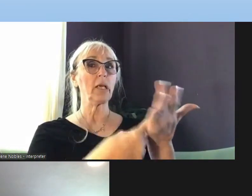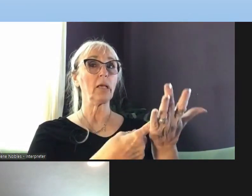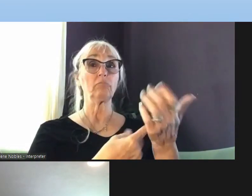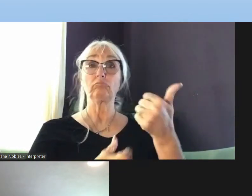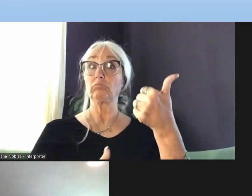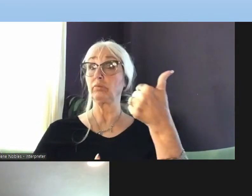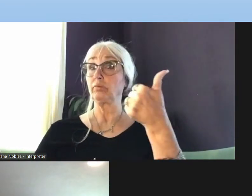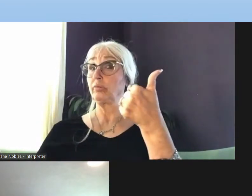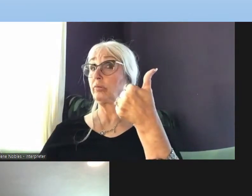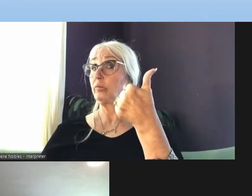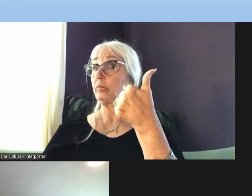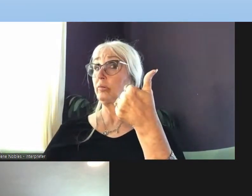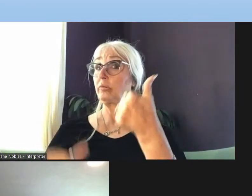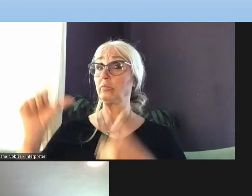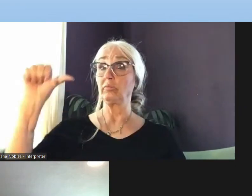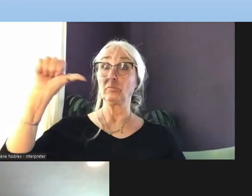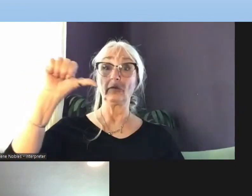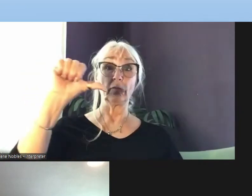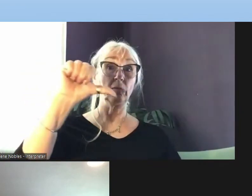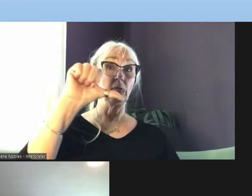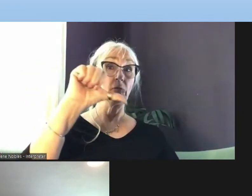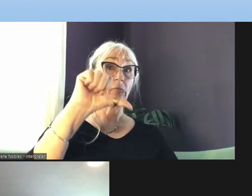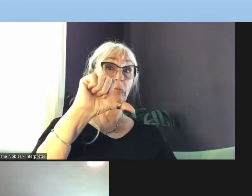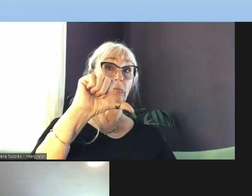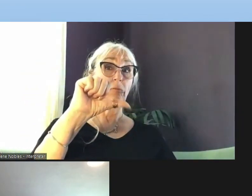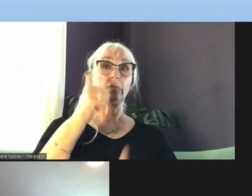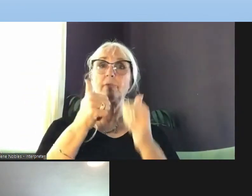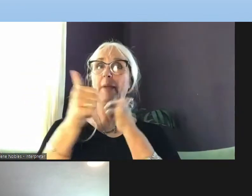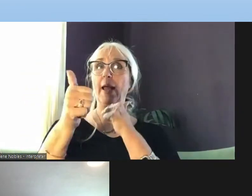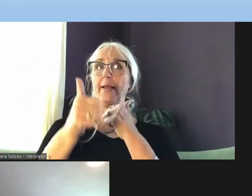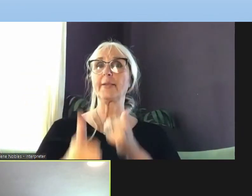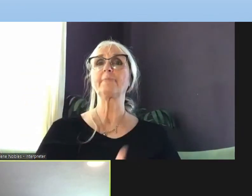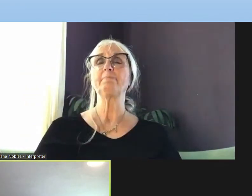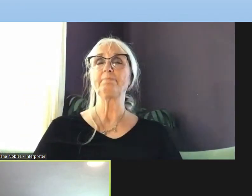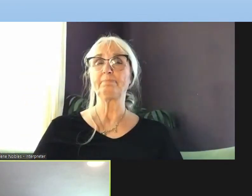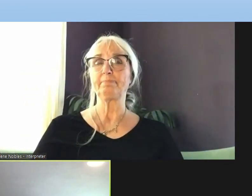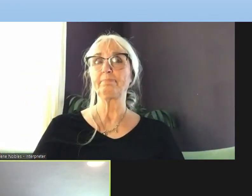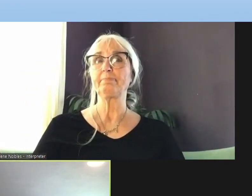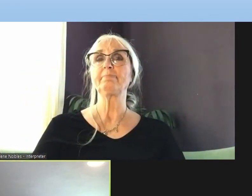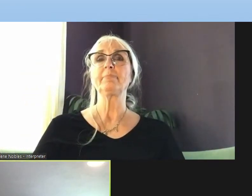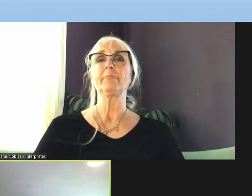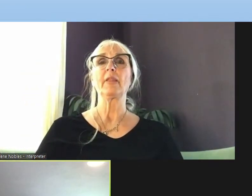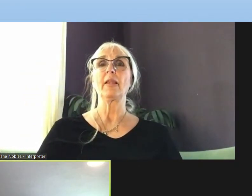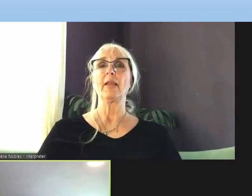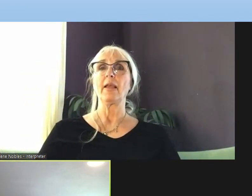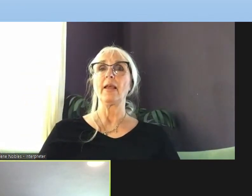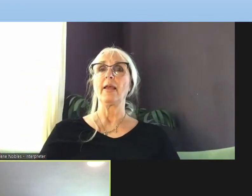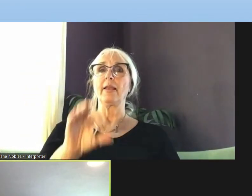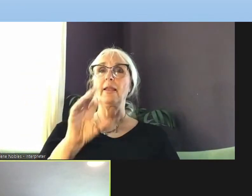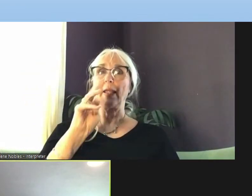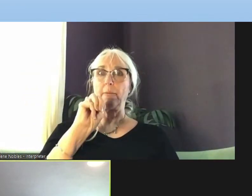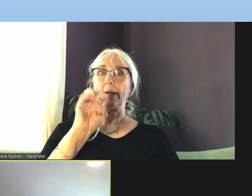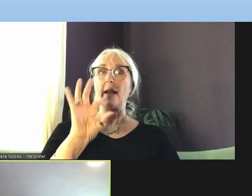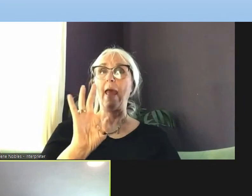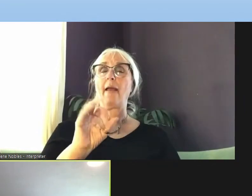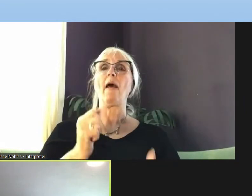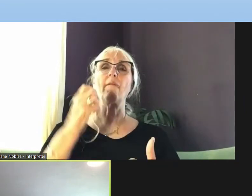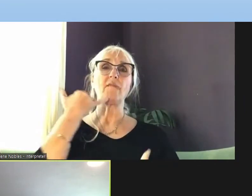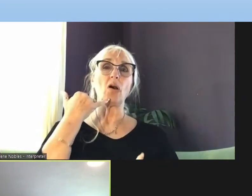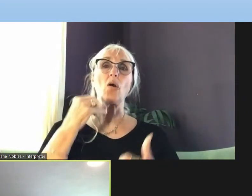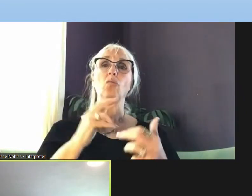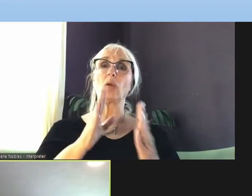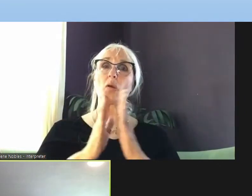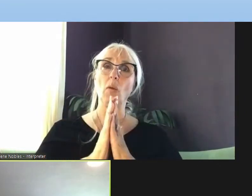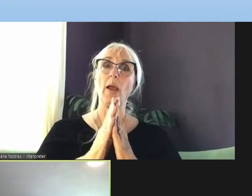aye. Aye. Opposed? Pass. M9's authorization of phone requests for county court at law and the